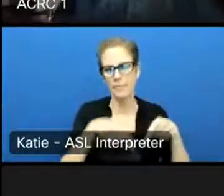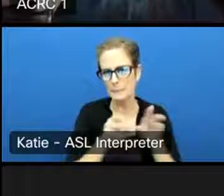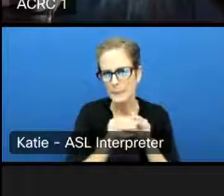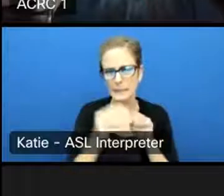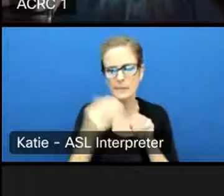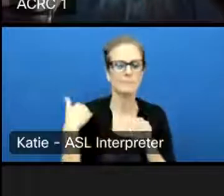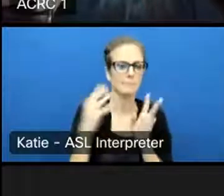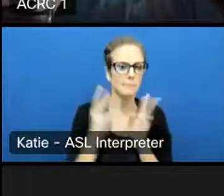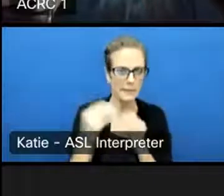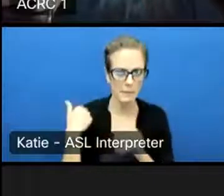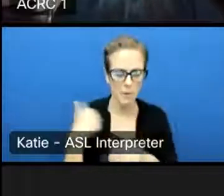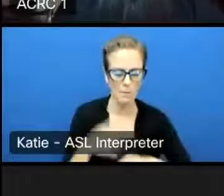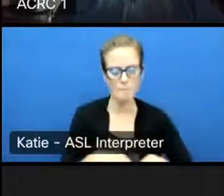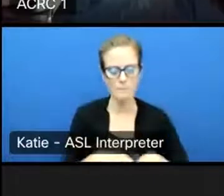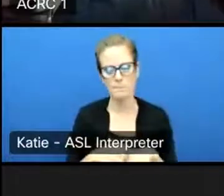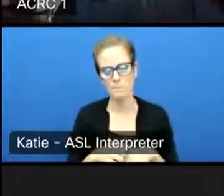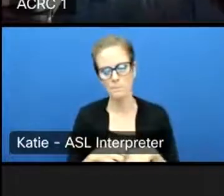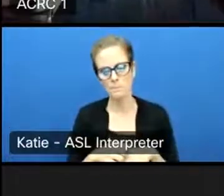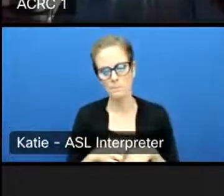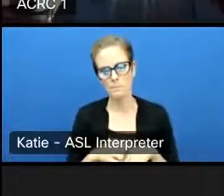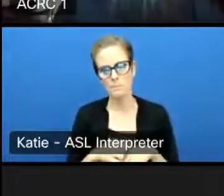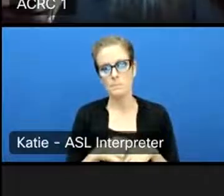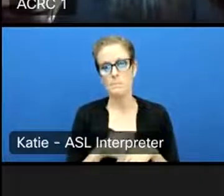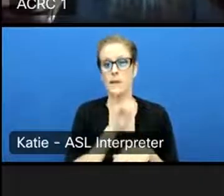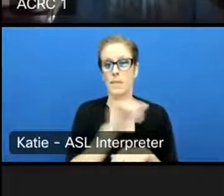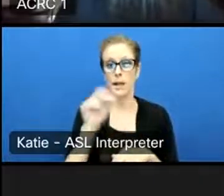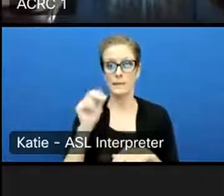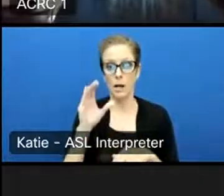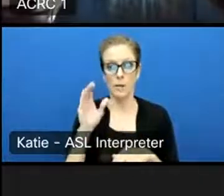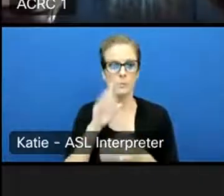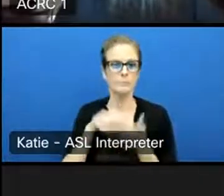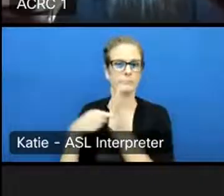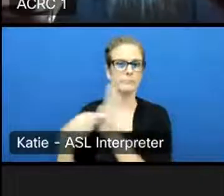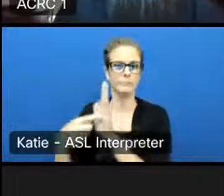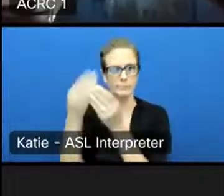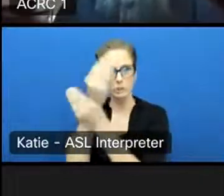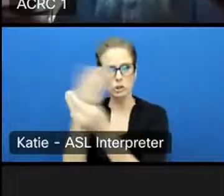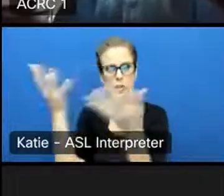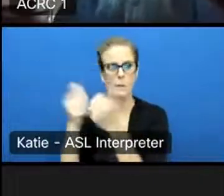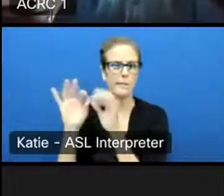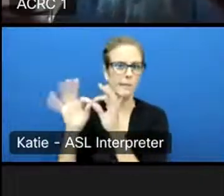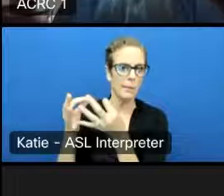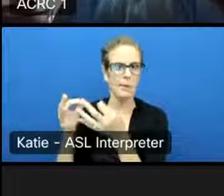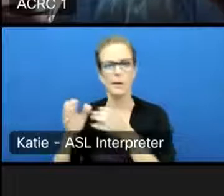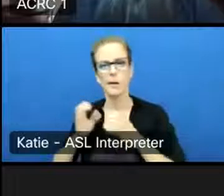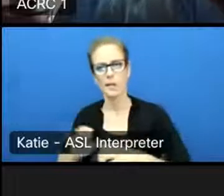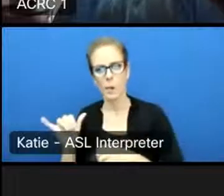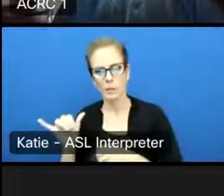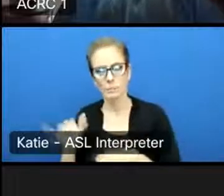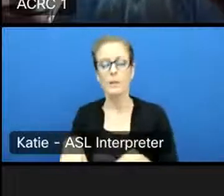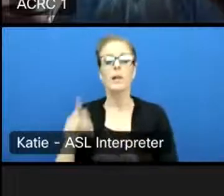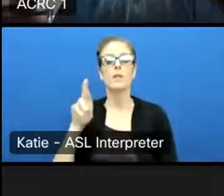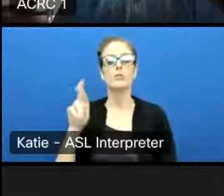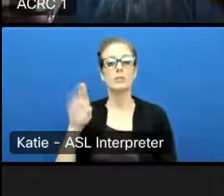to share publicly with our clients and families as well. One of the promises that the regional center made was